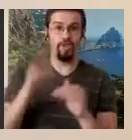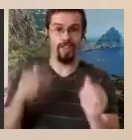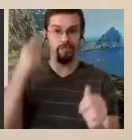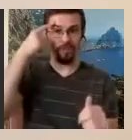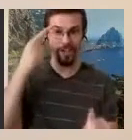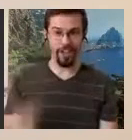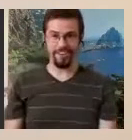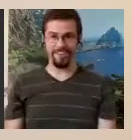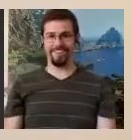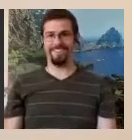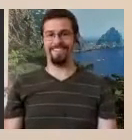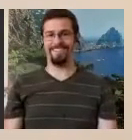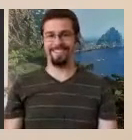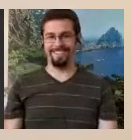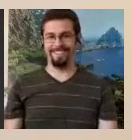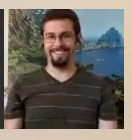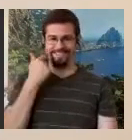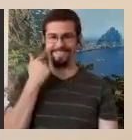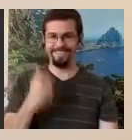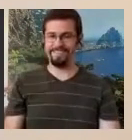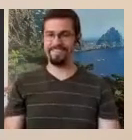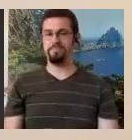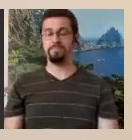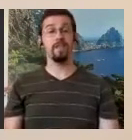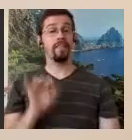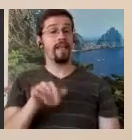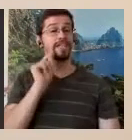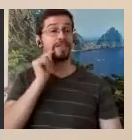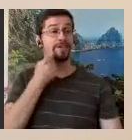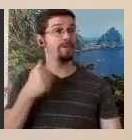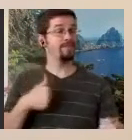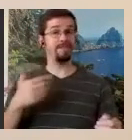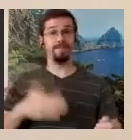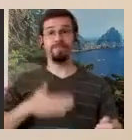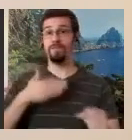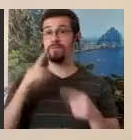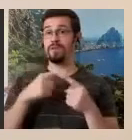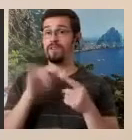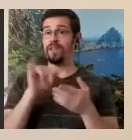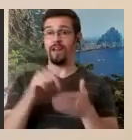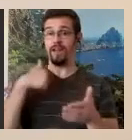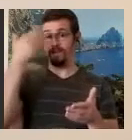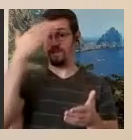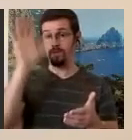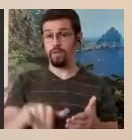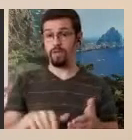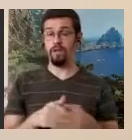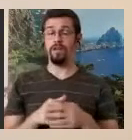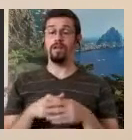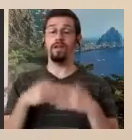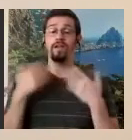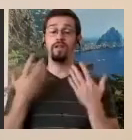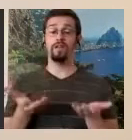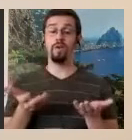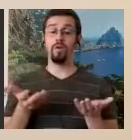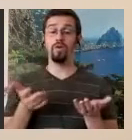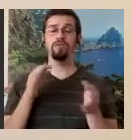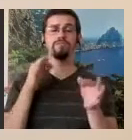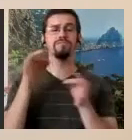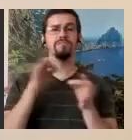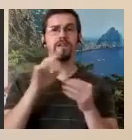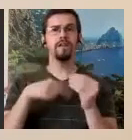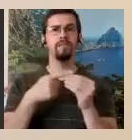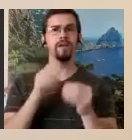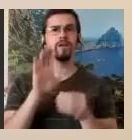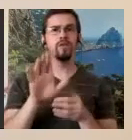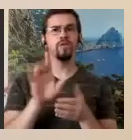Yeah. That's kind of cool. I'm delighted about that. I didn't know that. So tell me about your